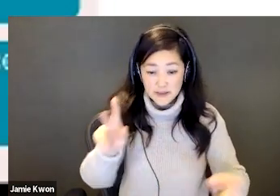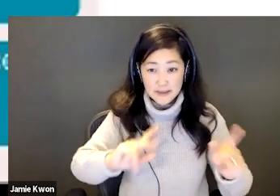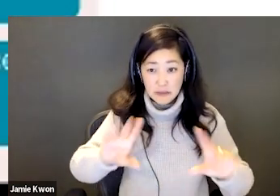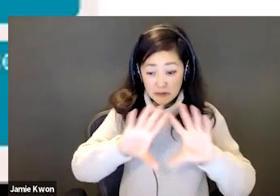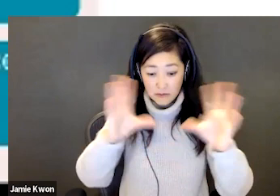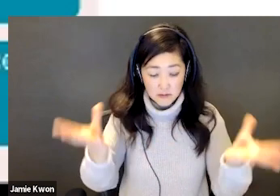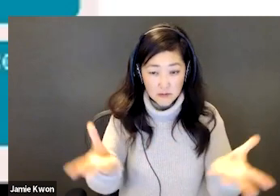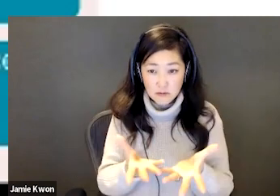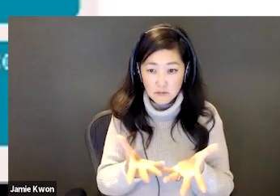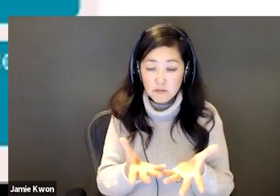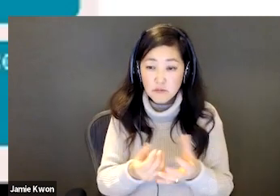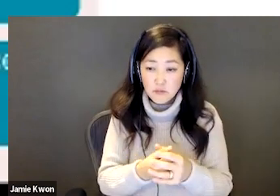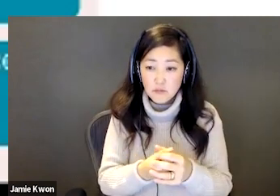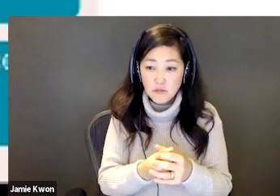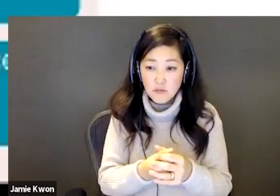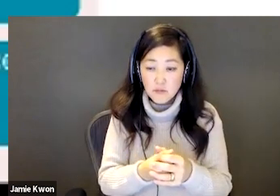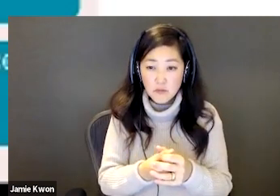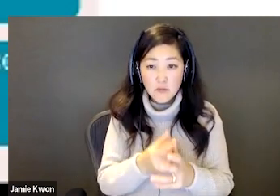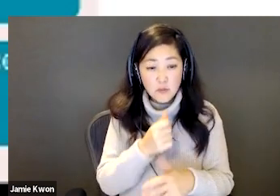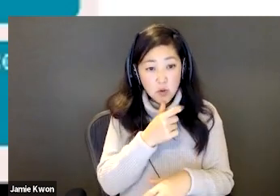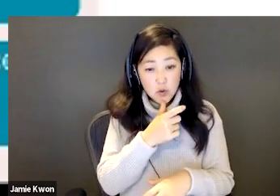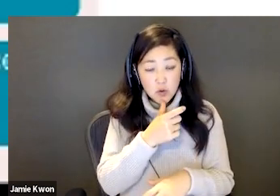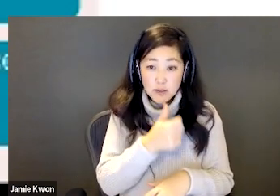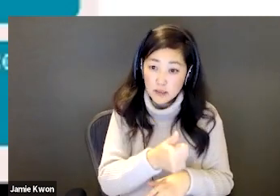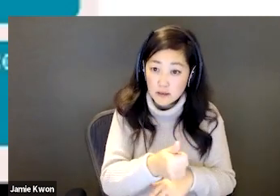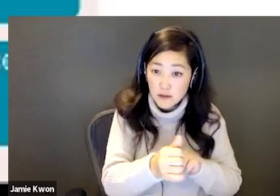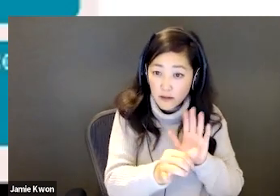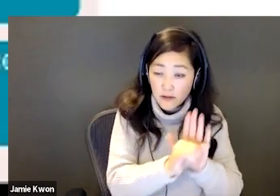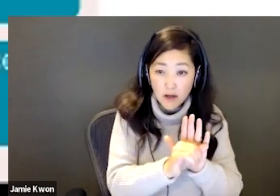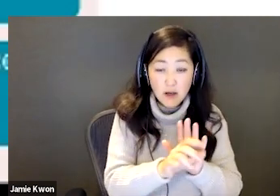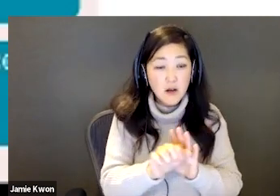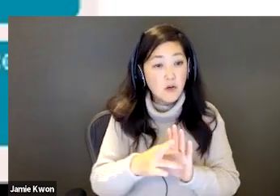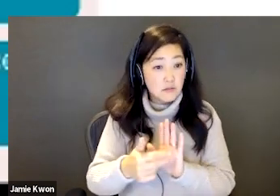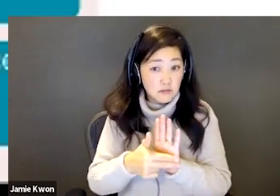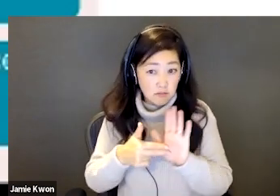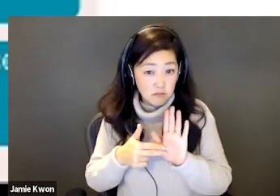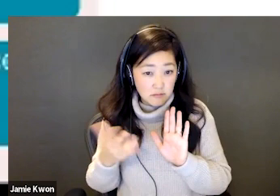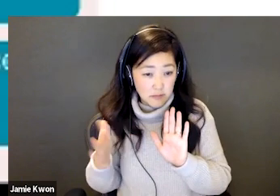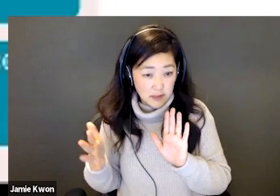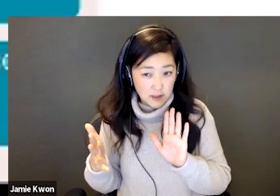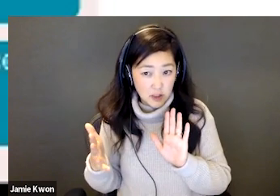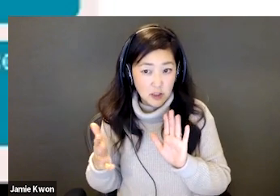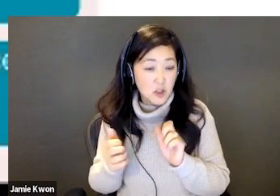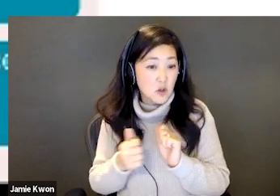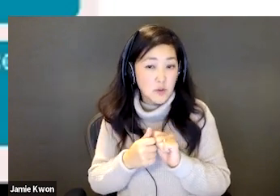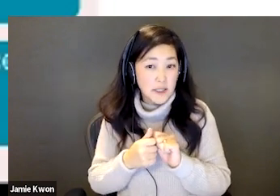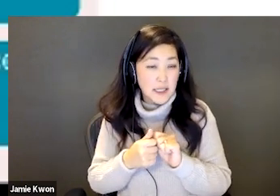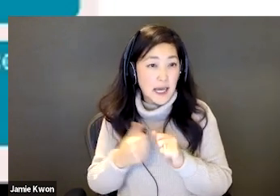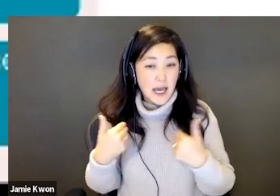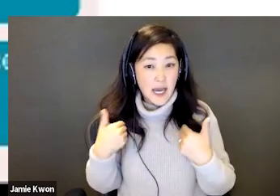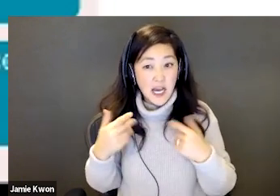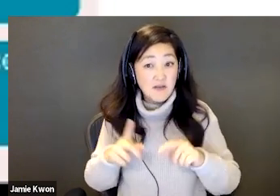who would be either self-identify or be diagnosed with a brain wiring